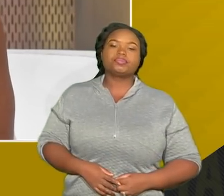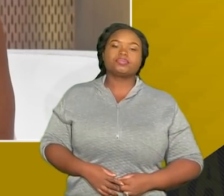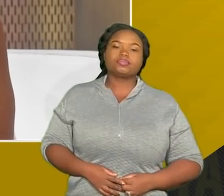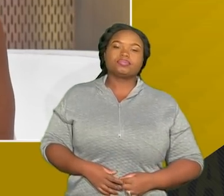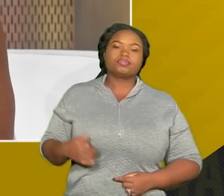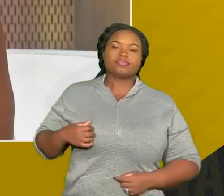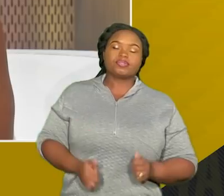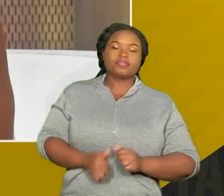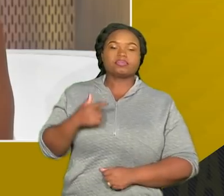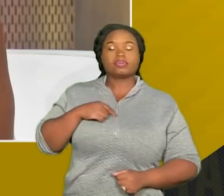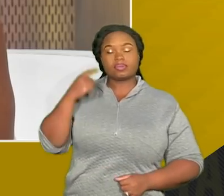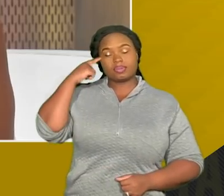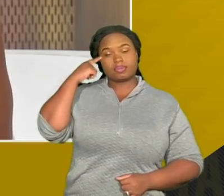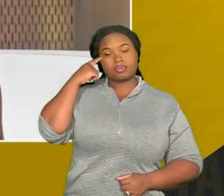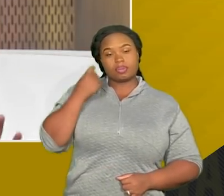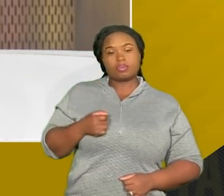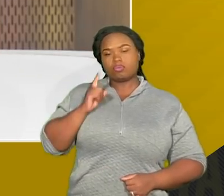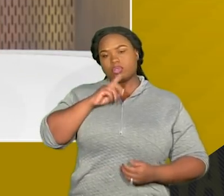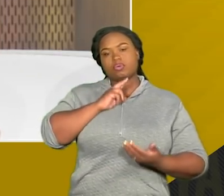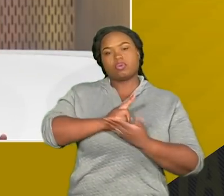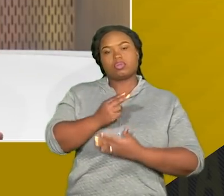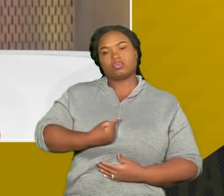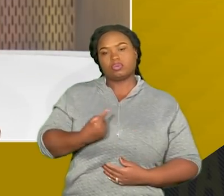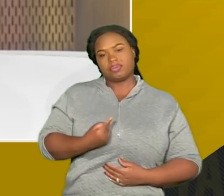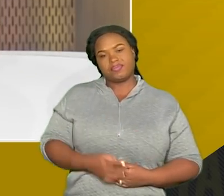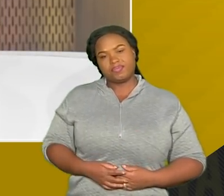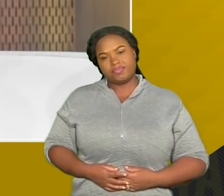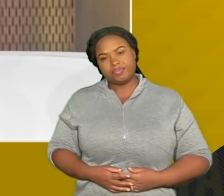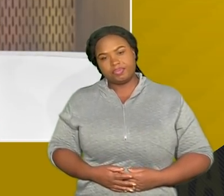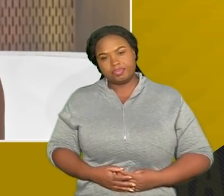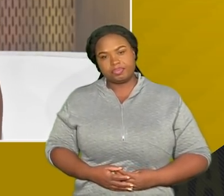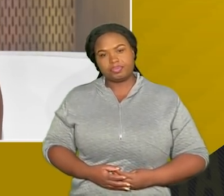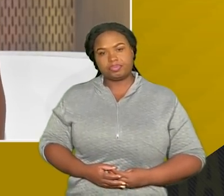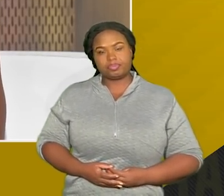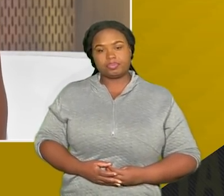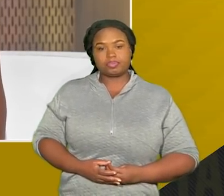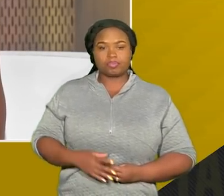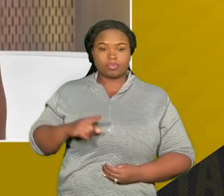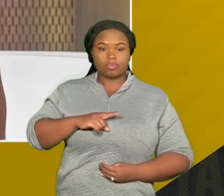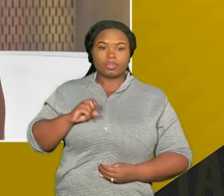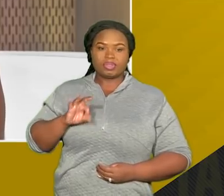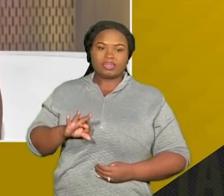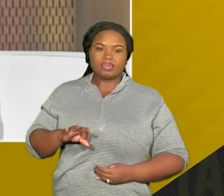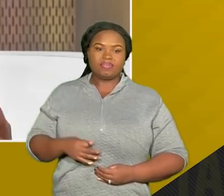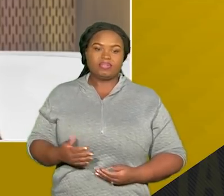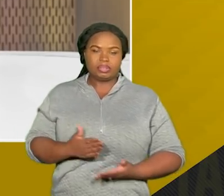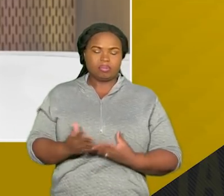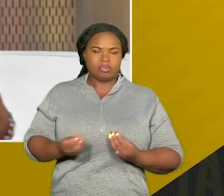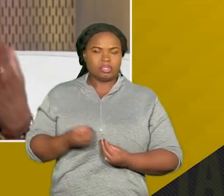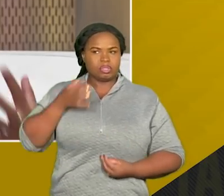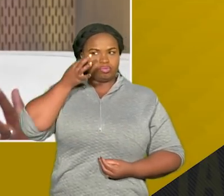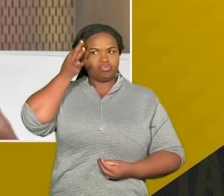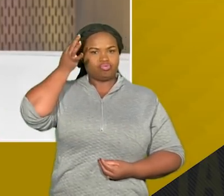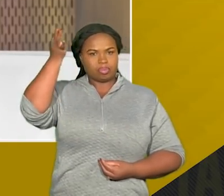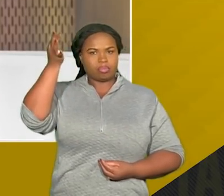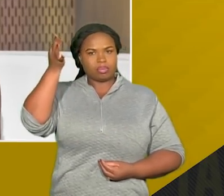I think one thing that's supposed to be honest with yourself first and foremost, right? Because if they remain